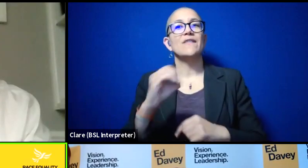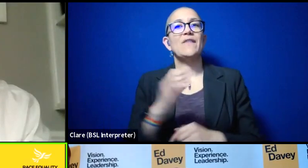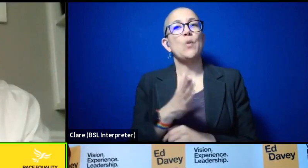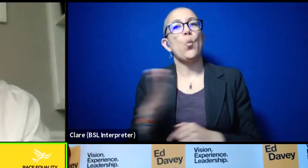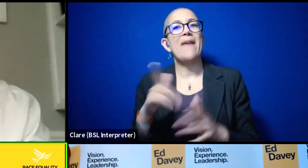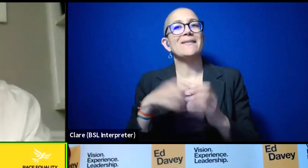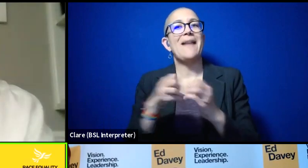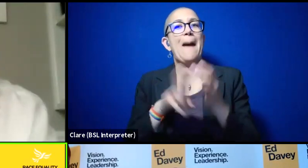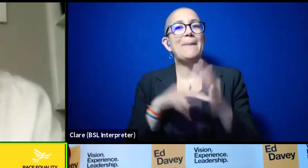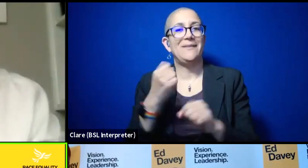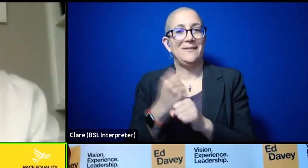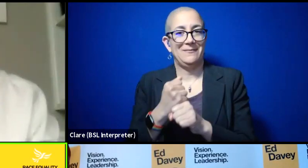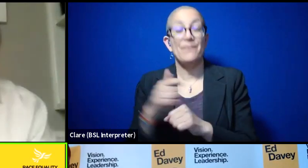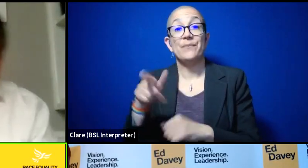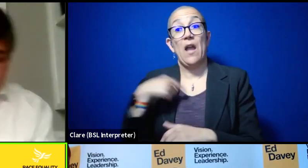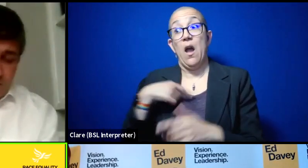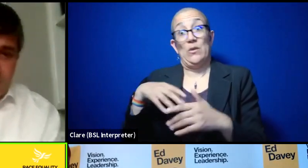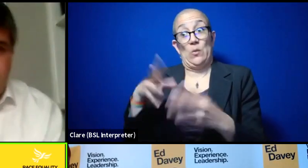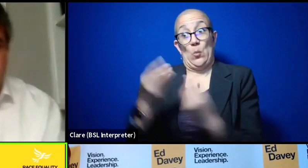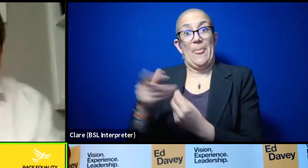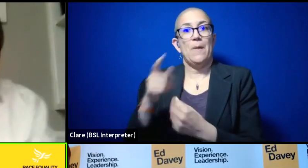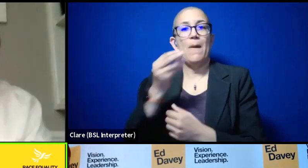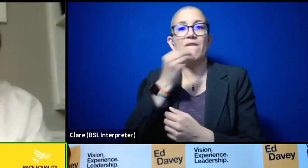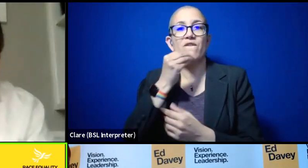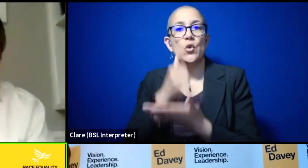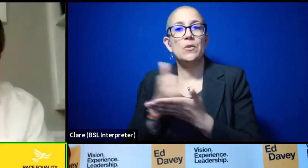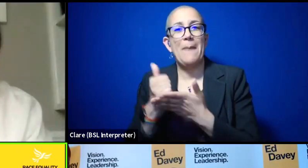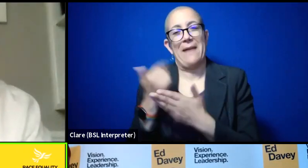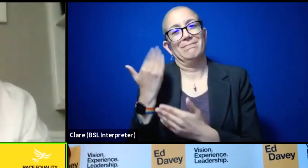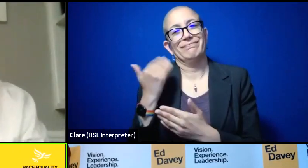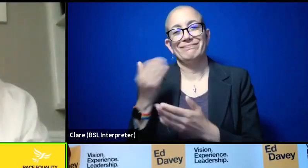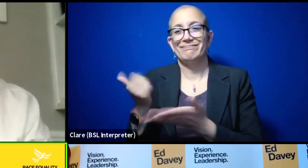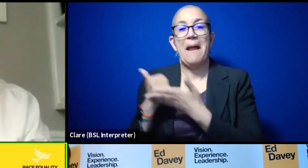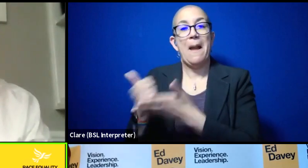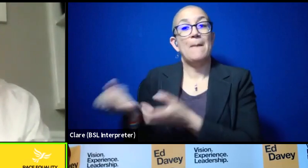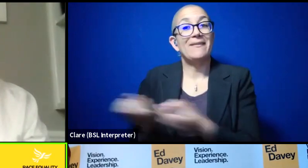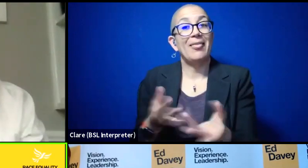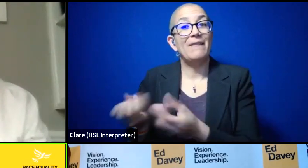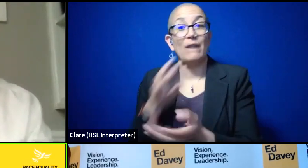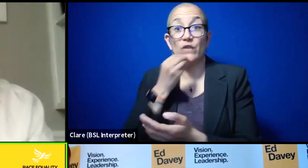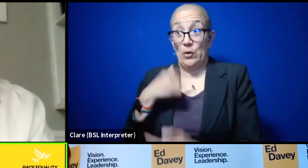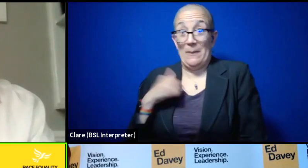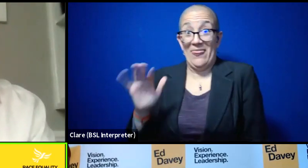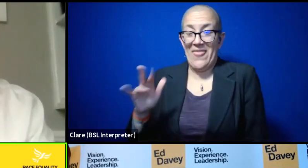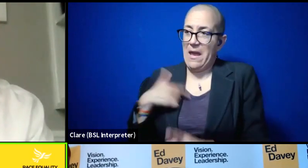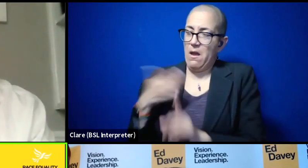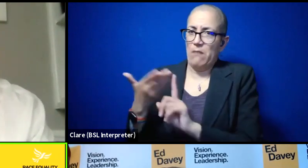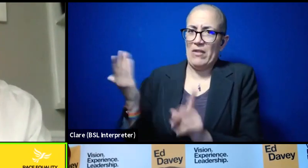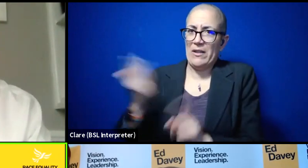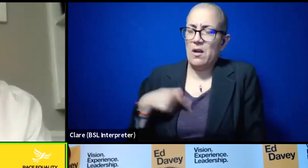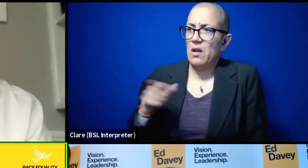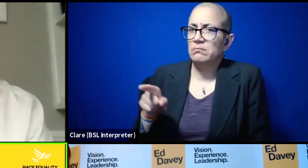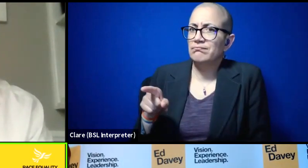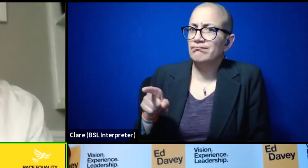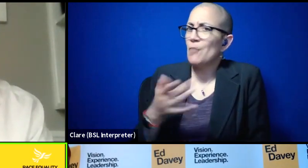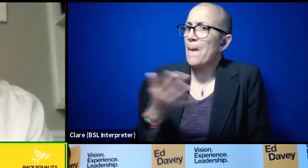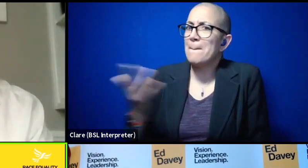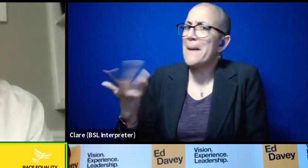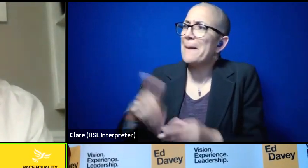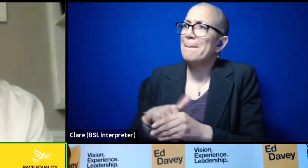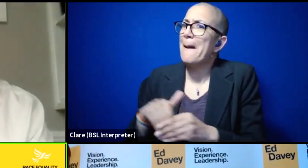at the food bank with them the other day, helping to deliver food. And while I was there, I recognized that actually not many of them are members, and